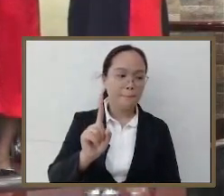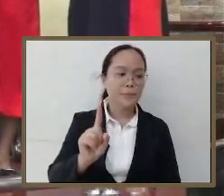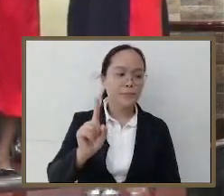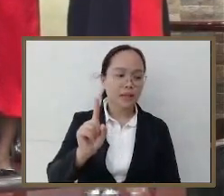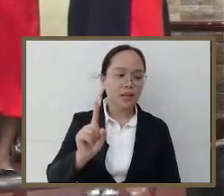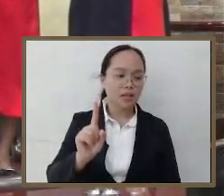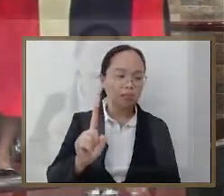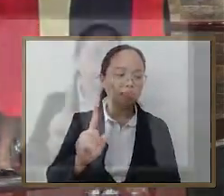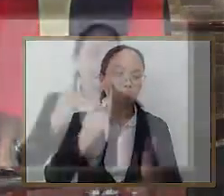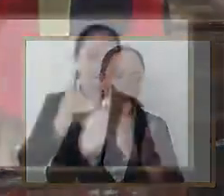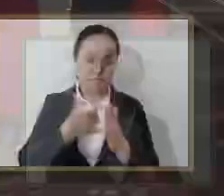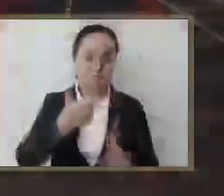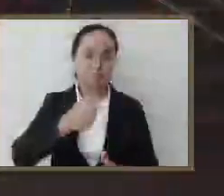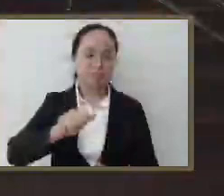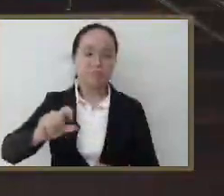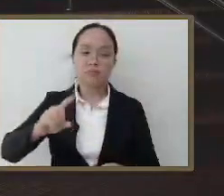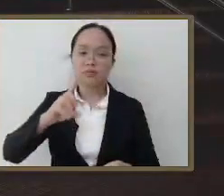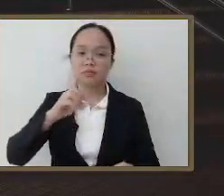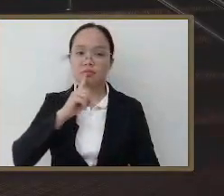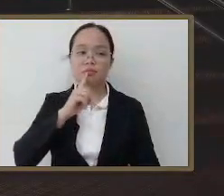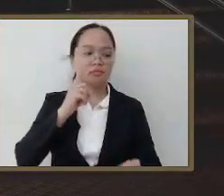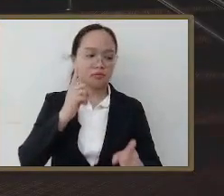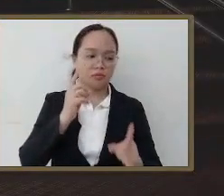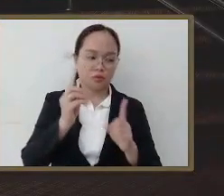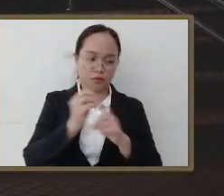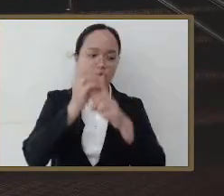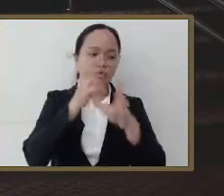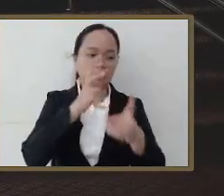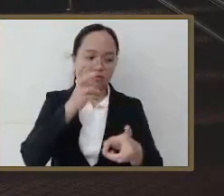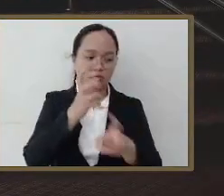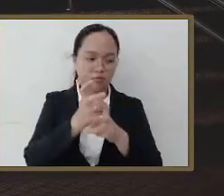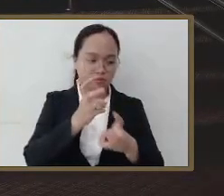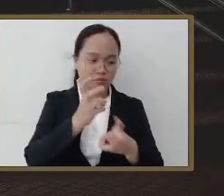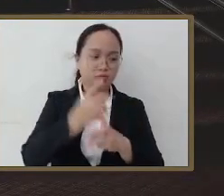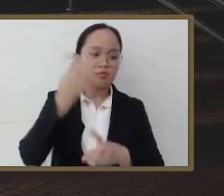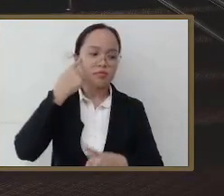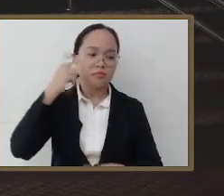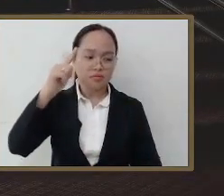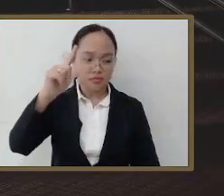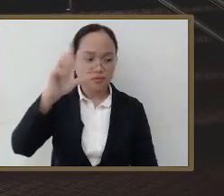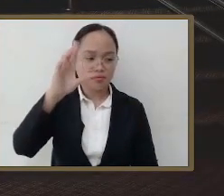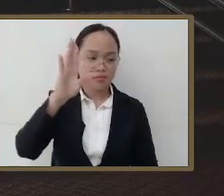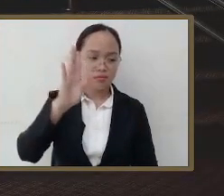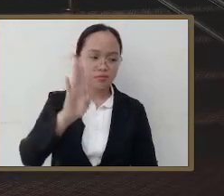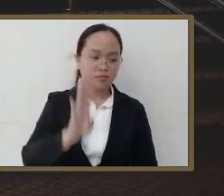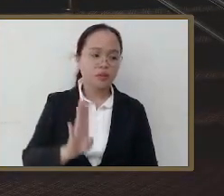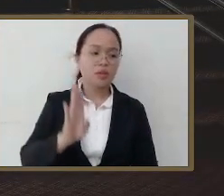one is everything too hard for